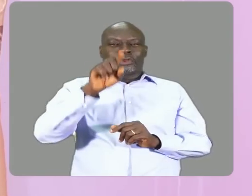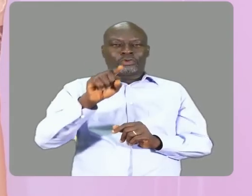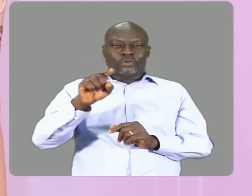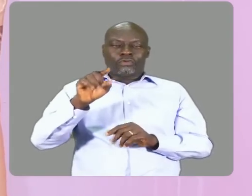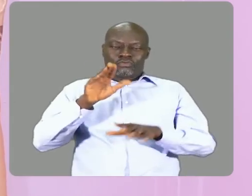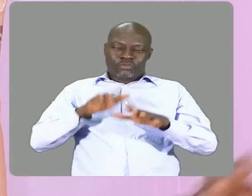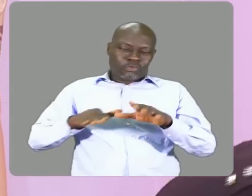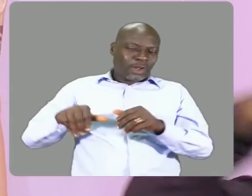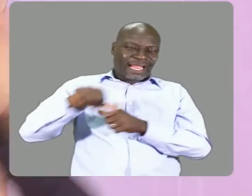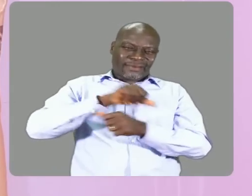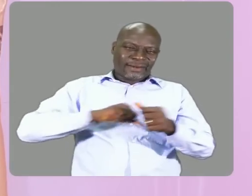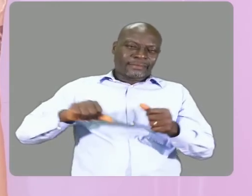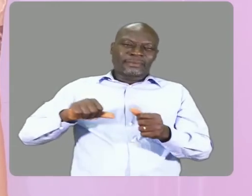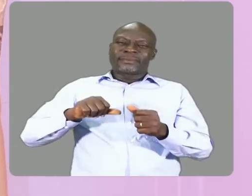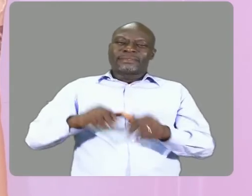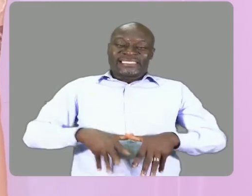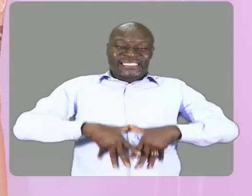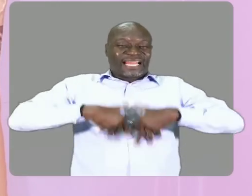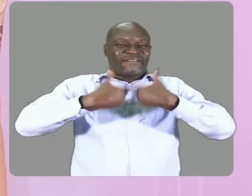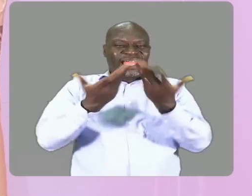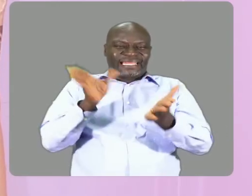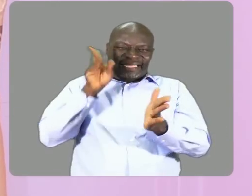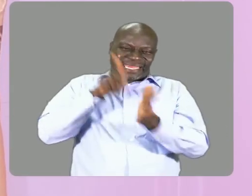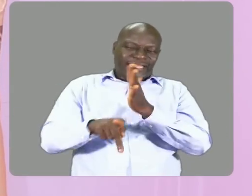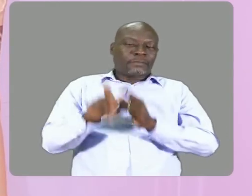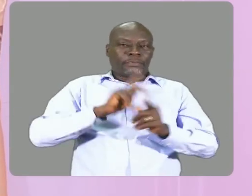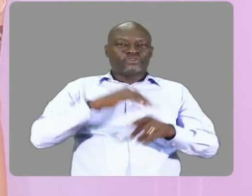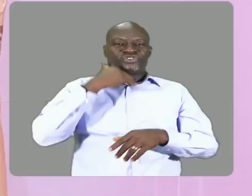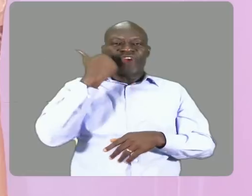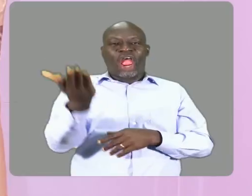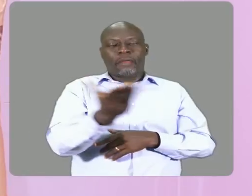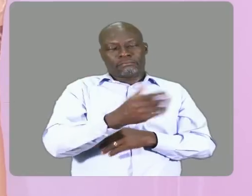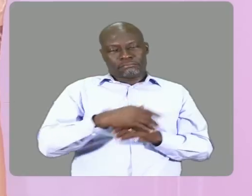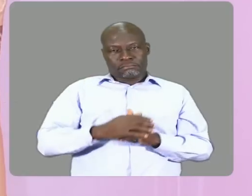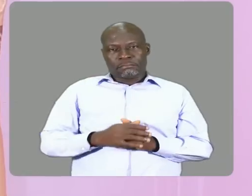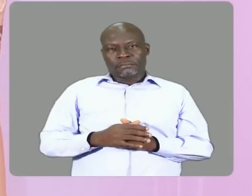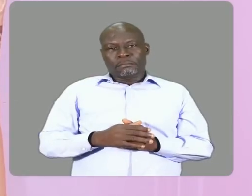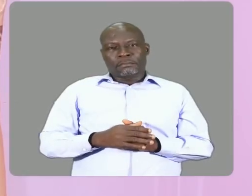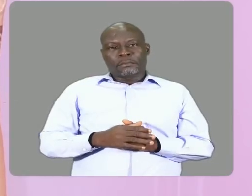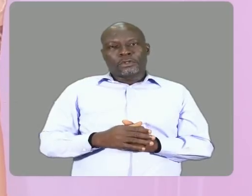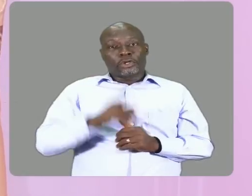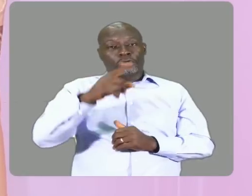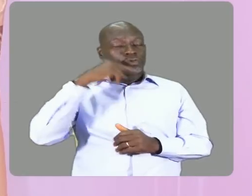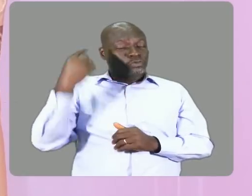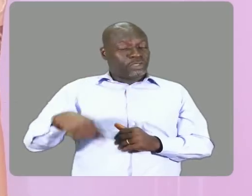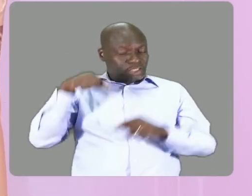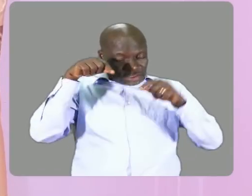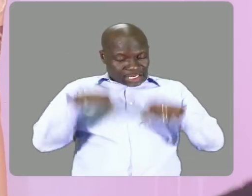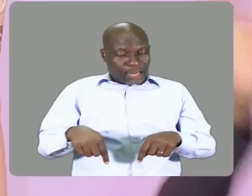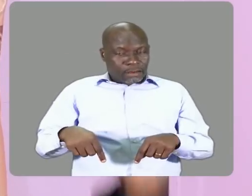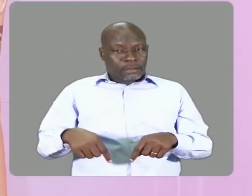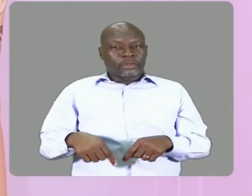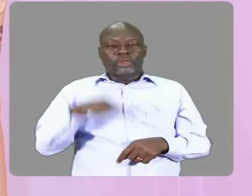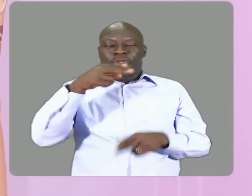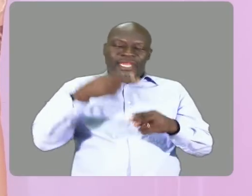munamu eye ye sacrifices a horo no shame on you ebe ye ode ene ye be fra